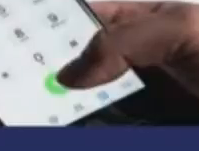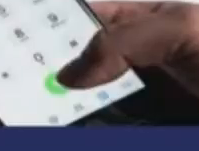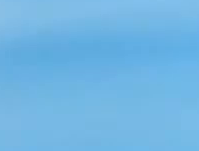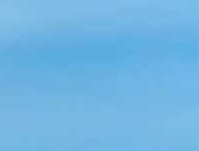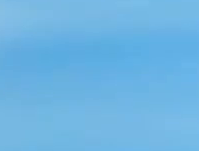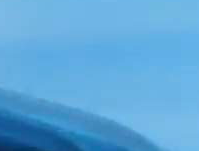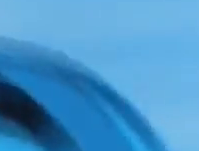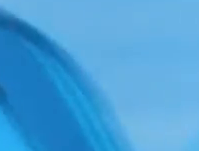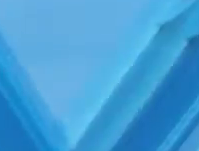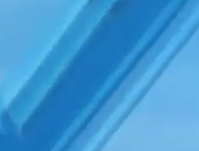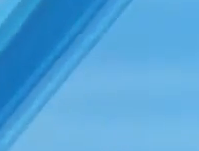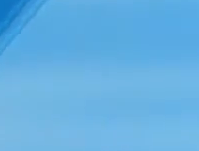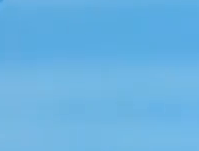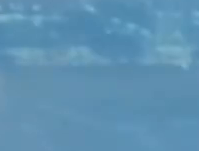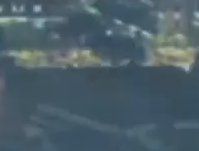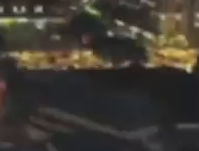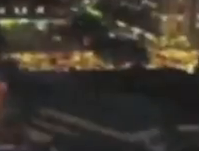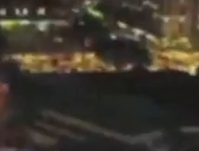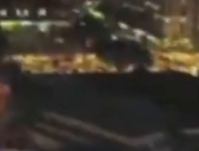www.ufaa.go.ke.